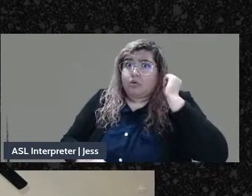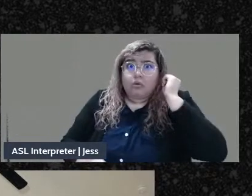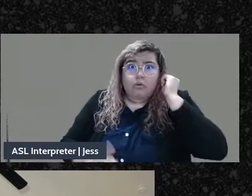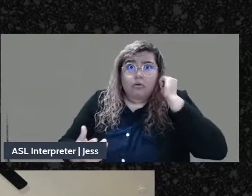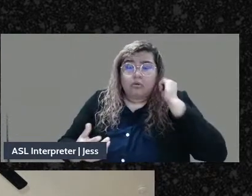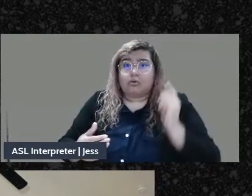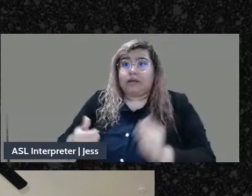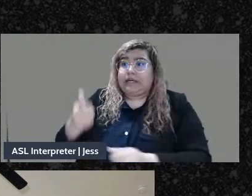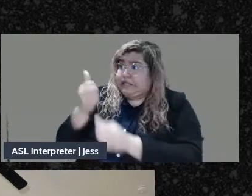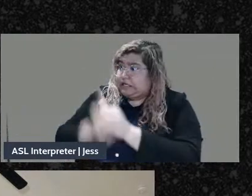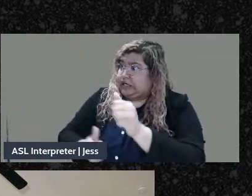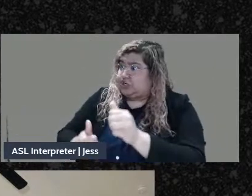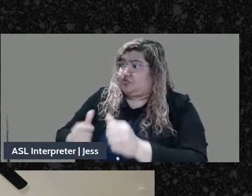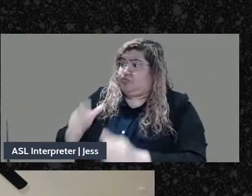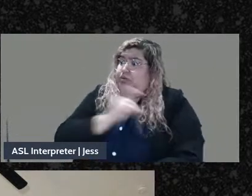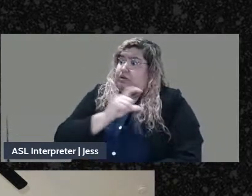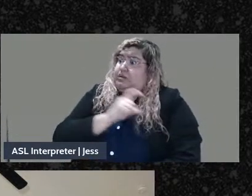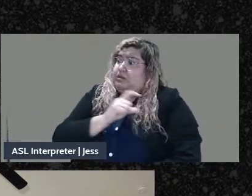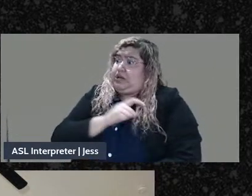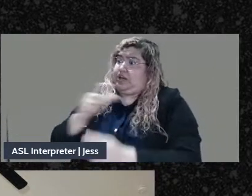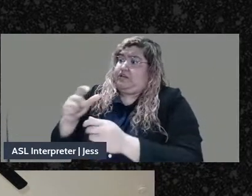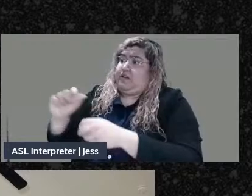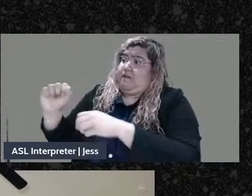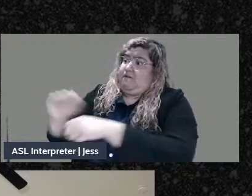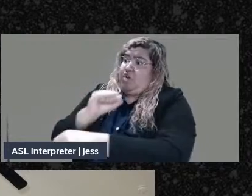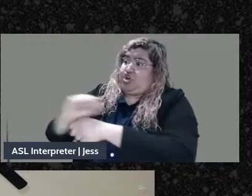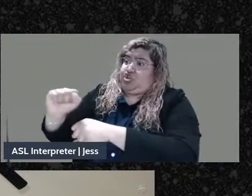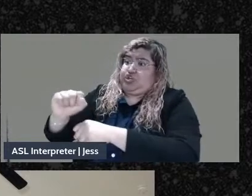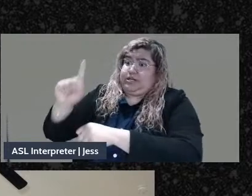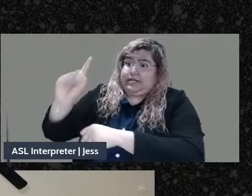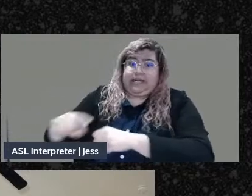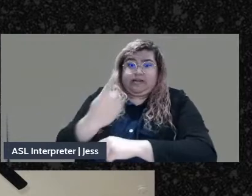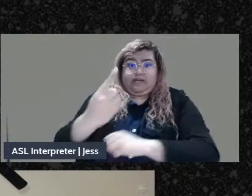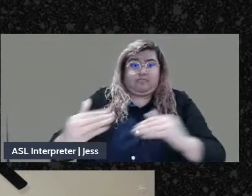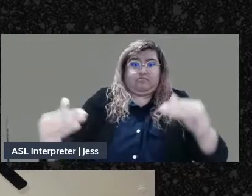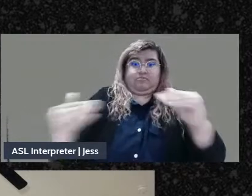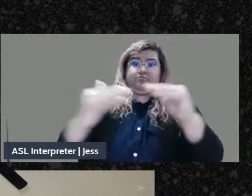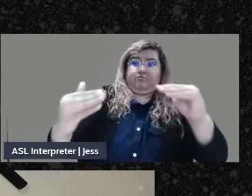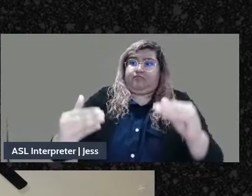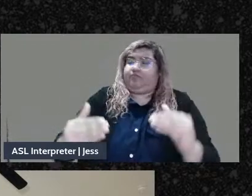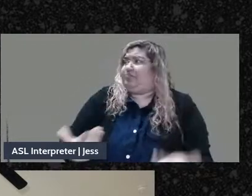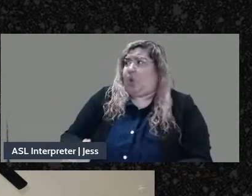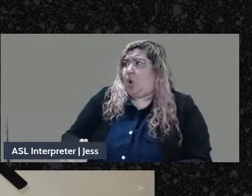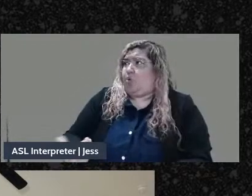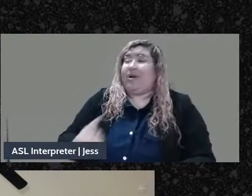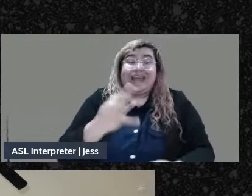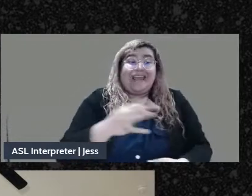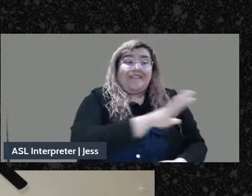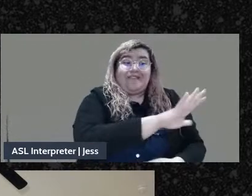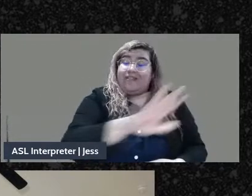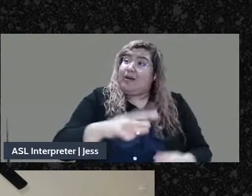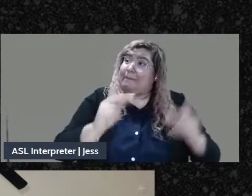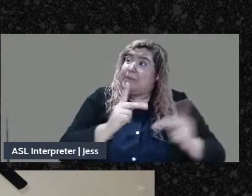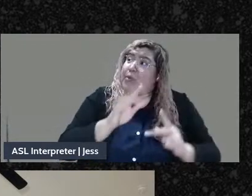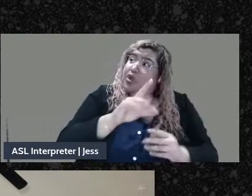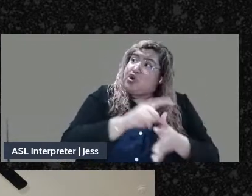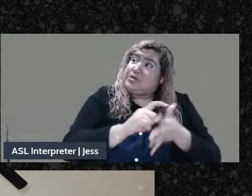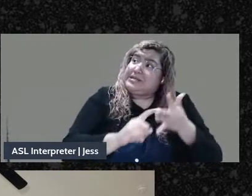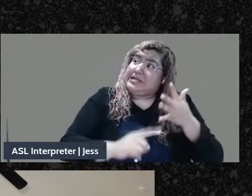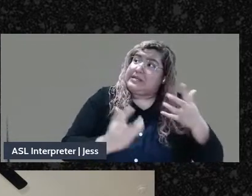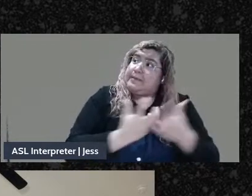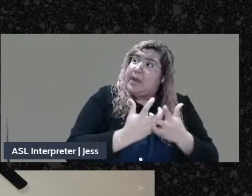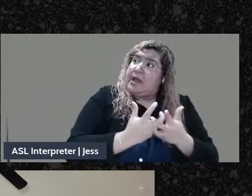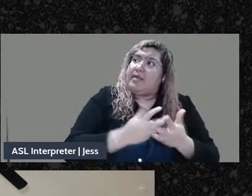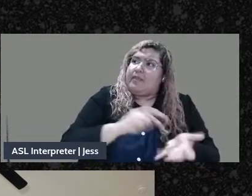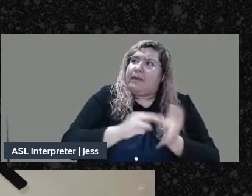needs a civilian replacement. And also when people's basic needs are met, the need for 911 response goes down. So no, you're not going to trick us